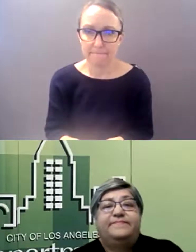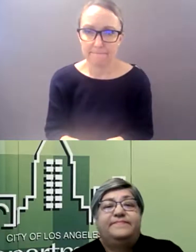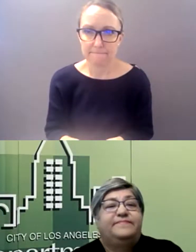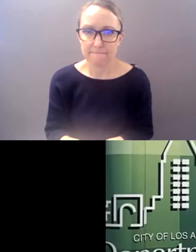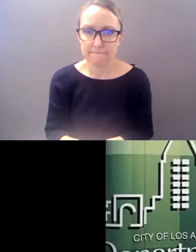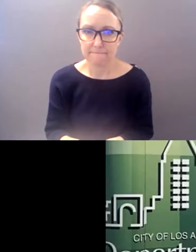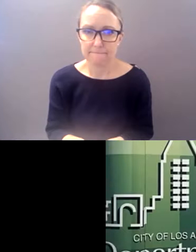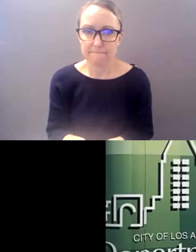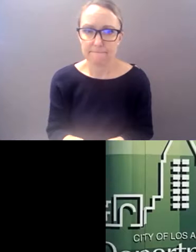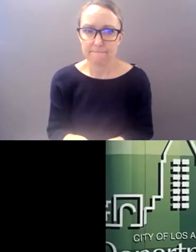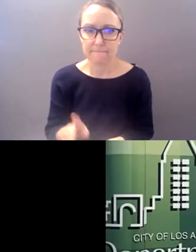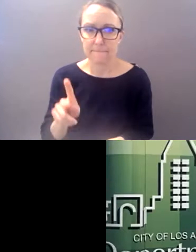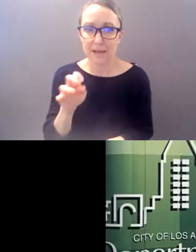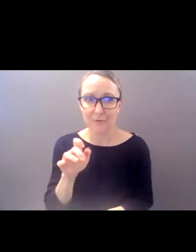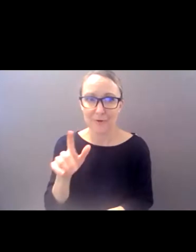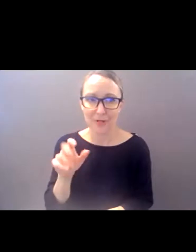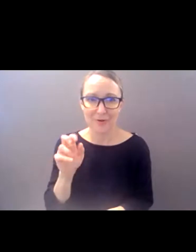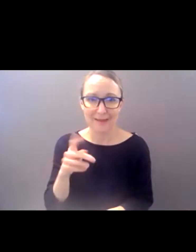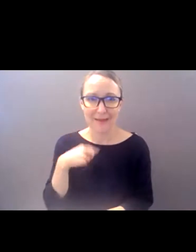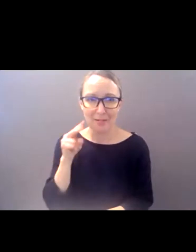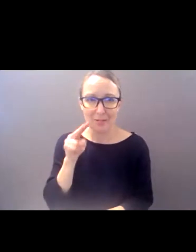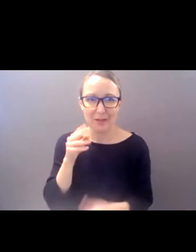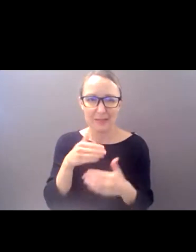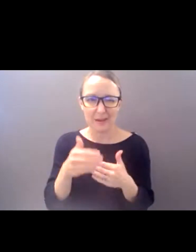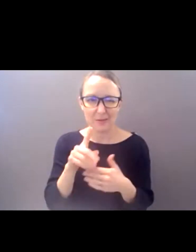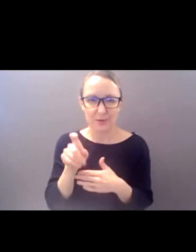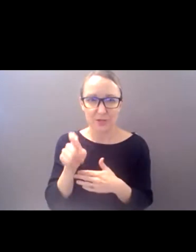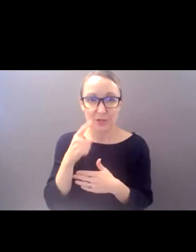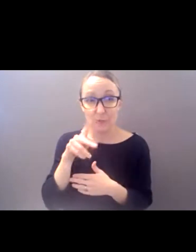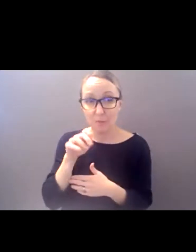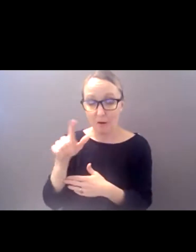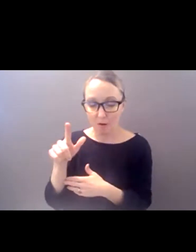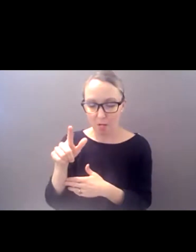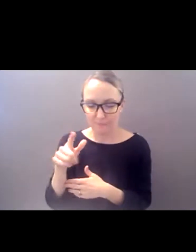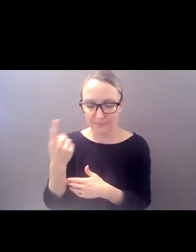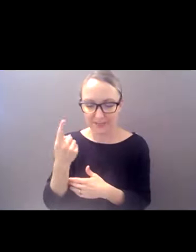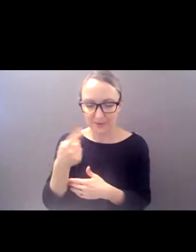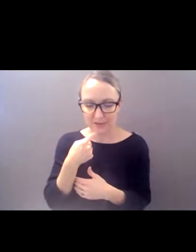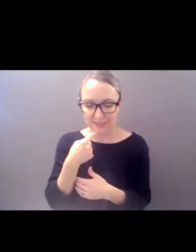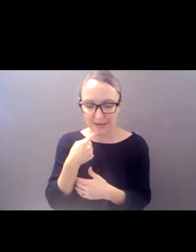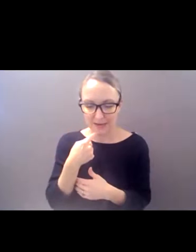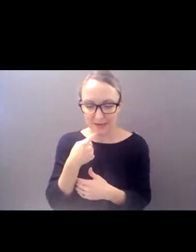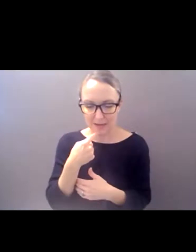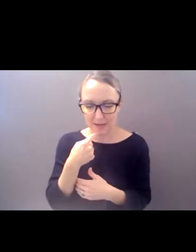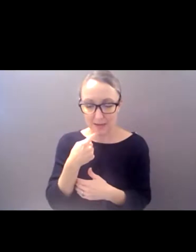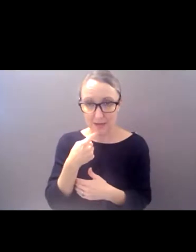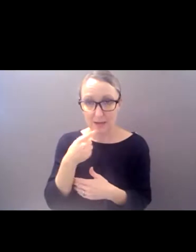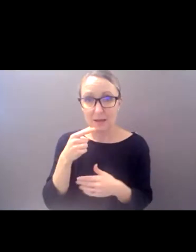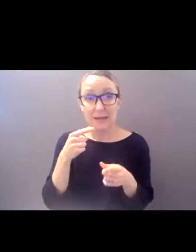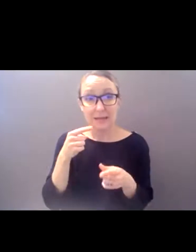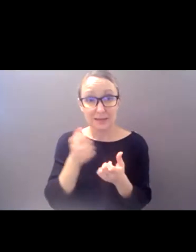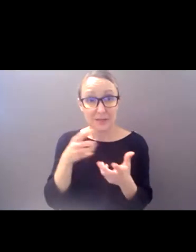So I will take the next question. It's for Paul, and someone wanted to know if the research you were referencing is available